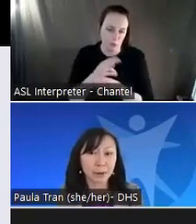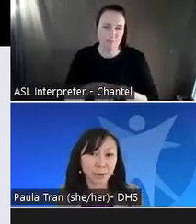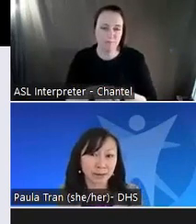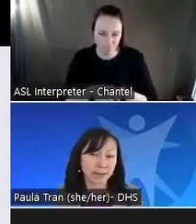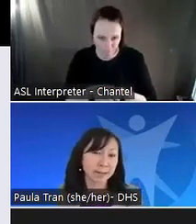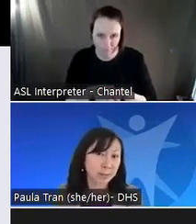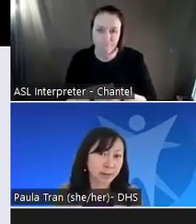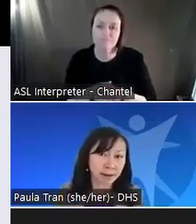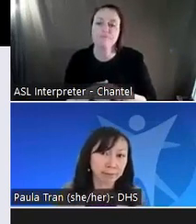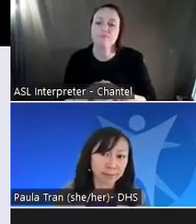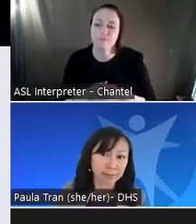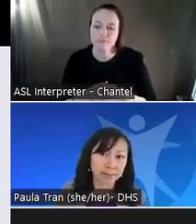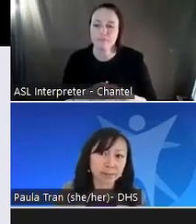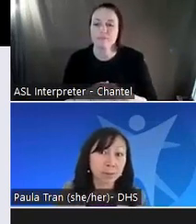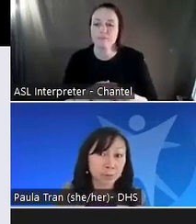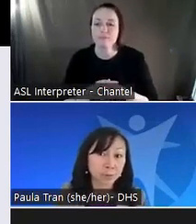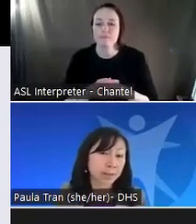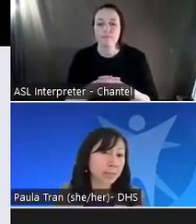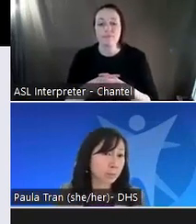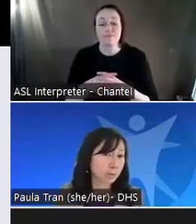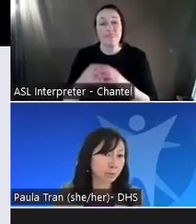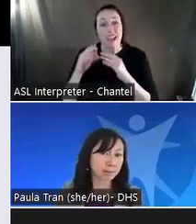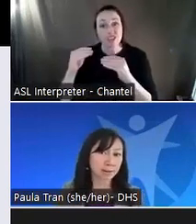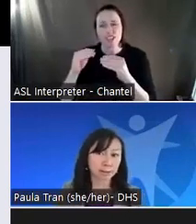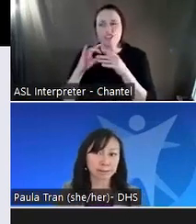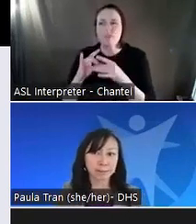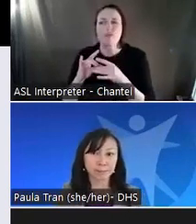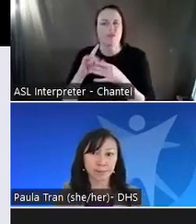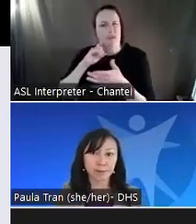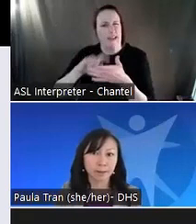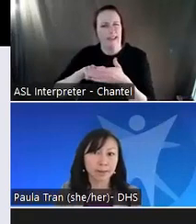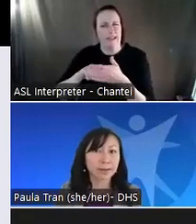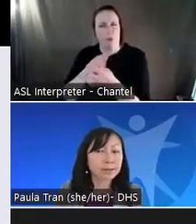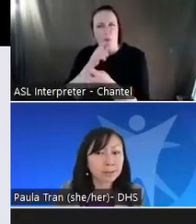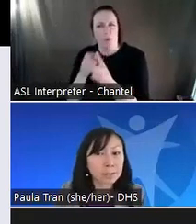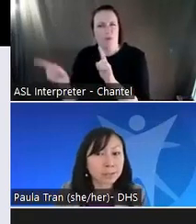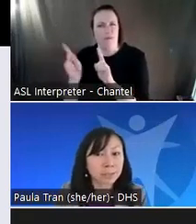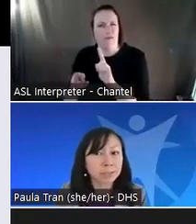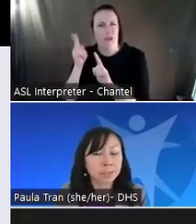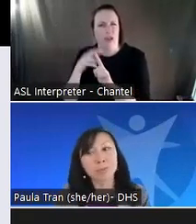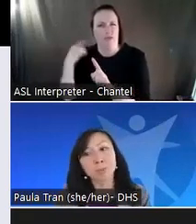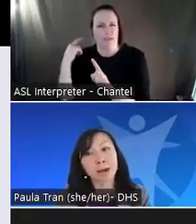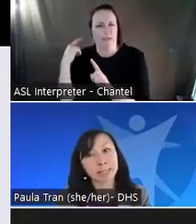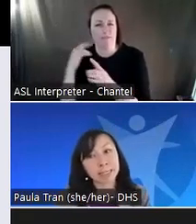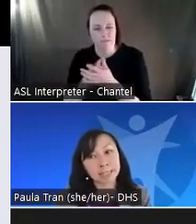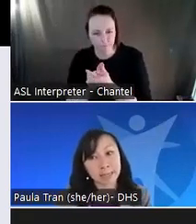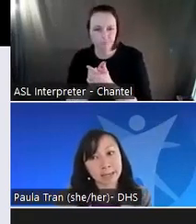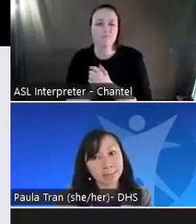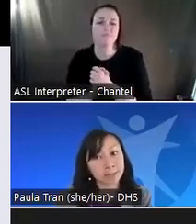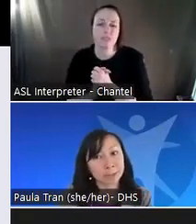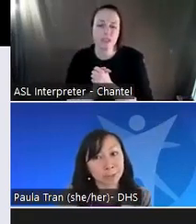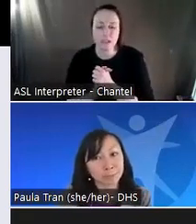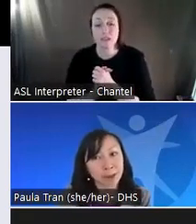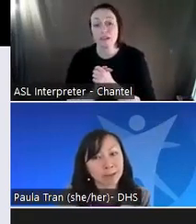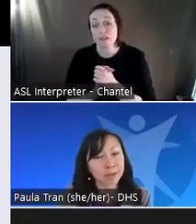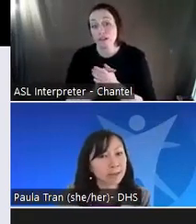on how to recognize those at high risk. Total funding is $1 million. That concludes the budget initiatives we're highlighting today, and I'm